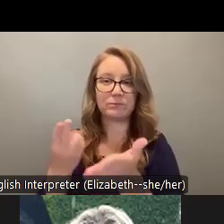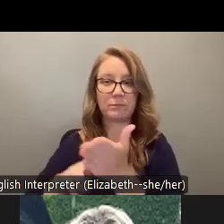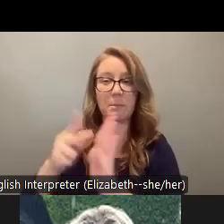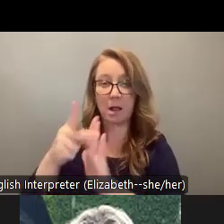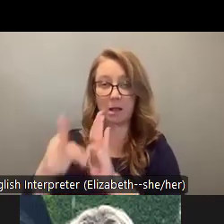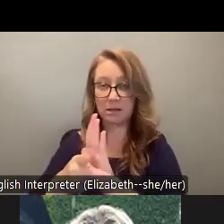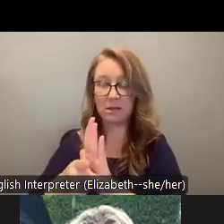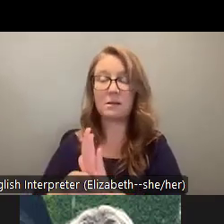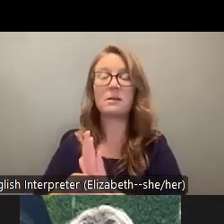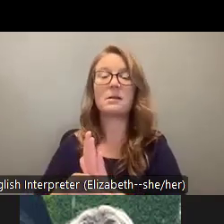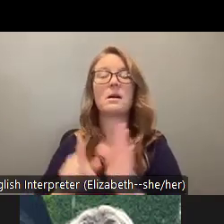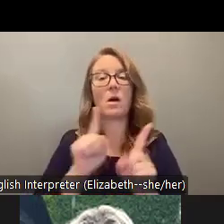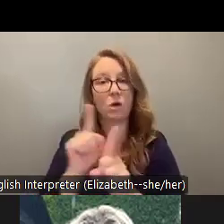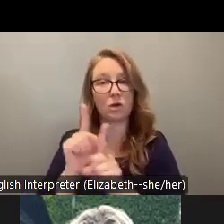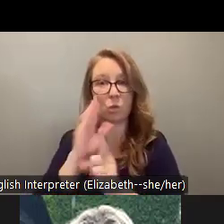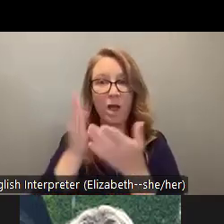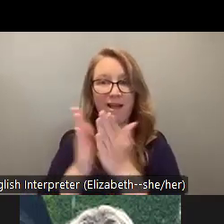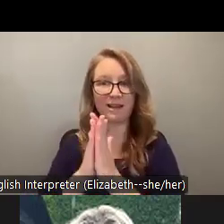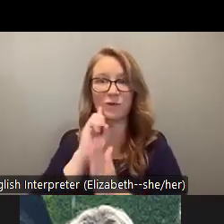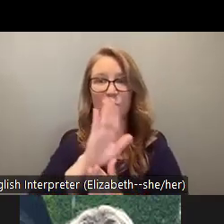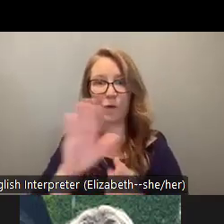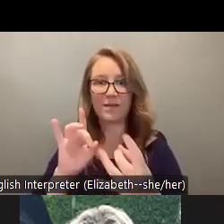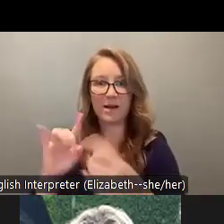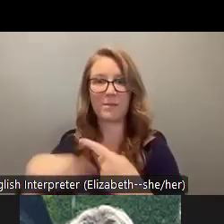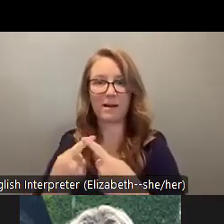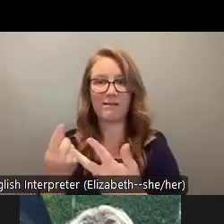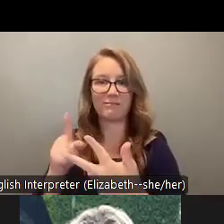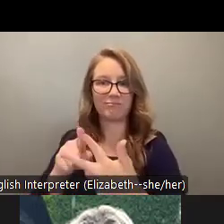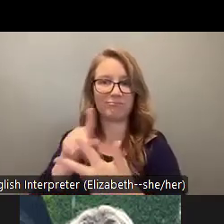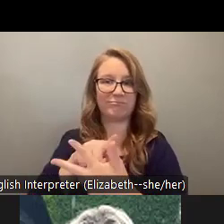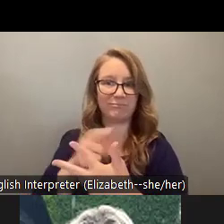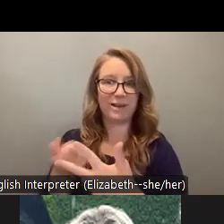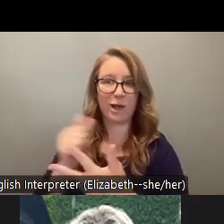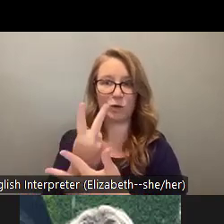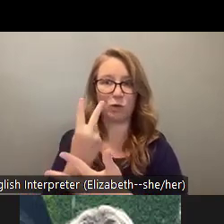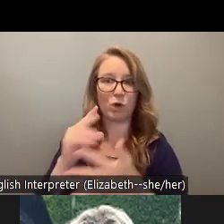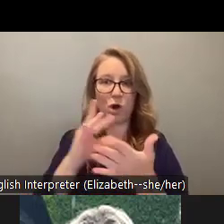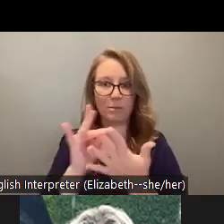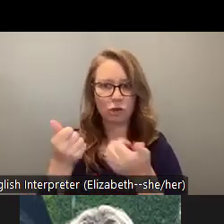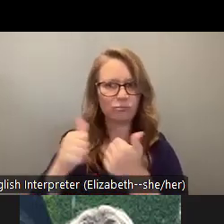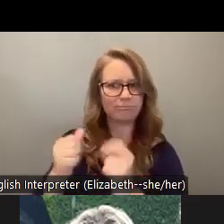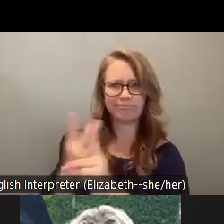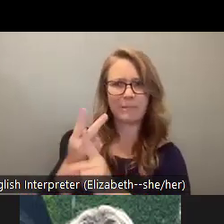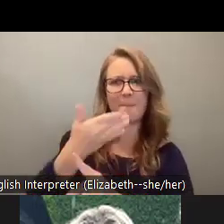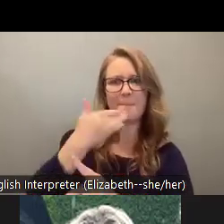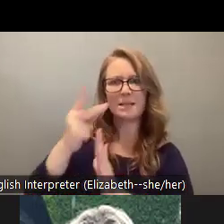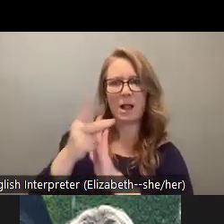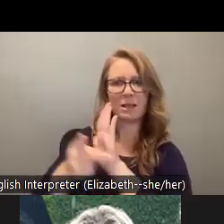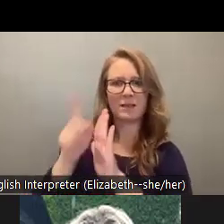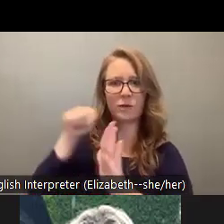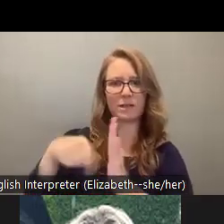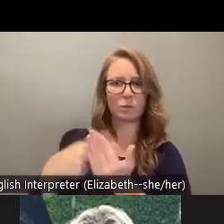policy, but on the other 2 options as we continue to gather feedback on what is the best policy for this